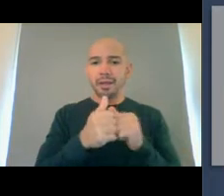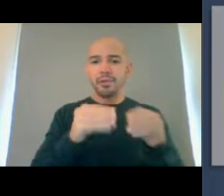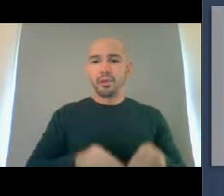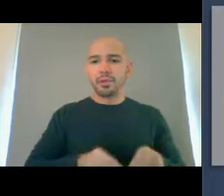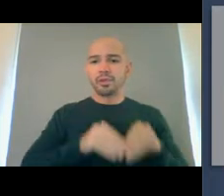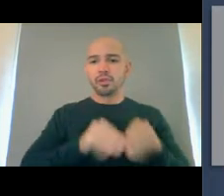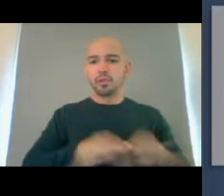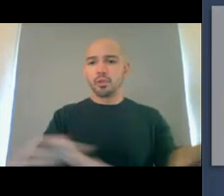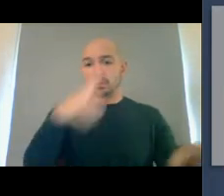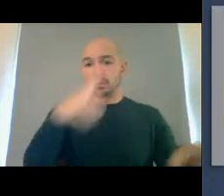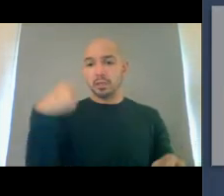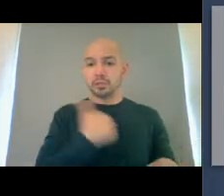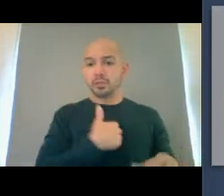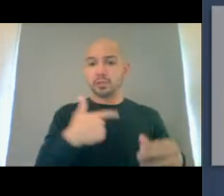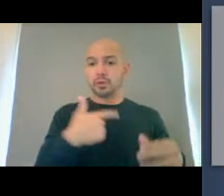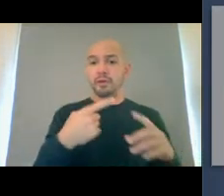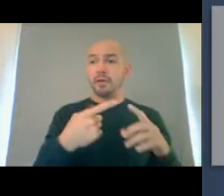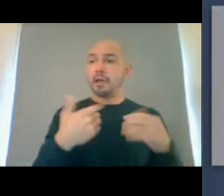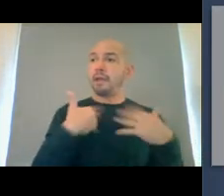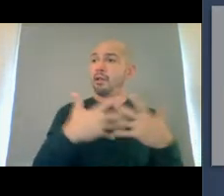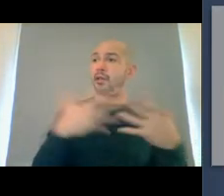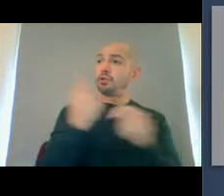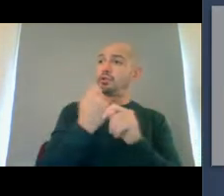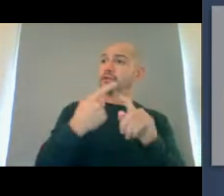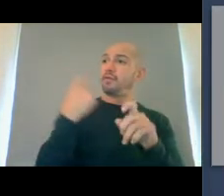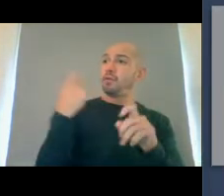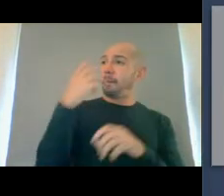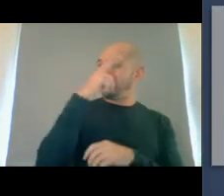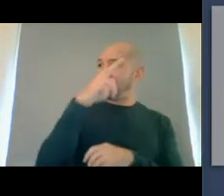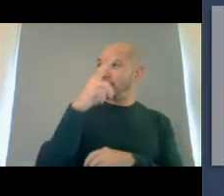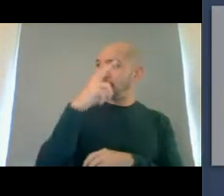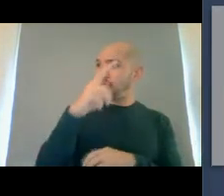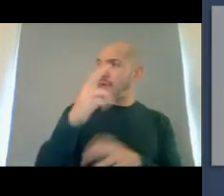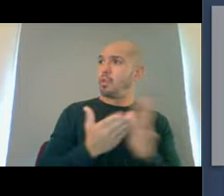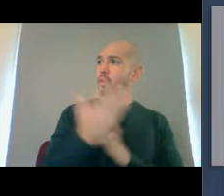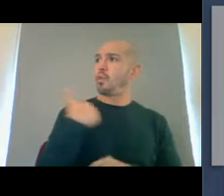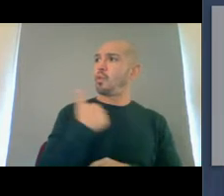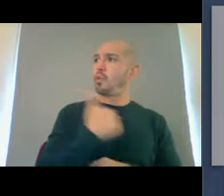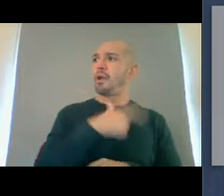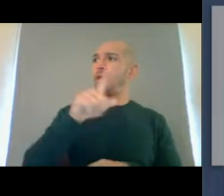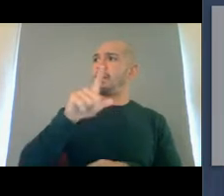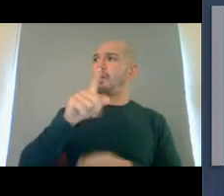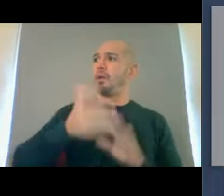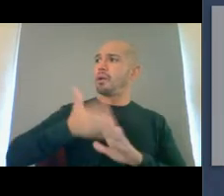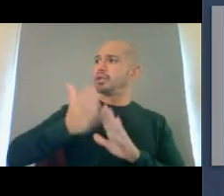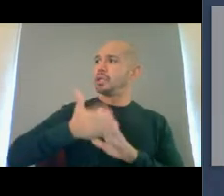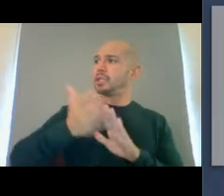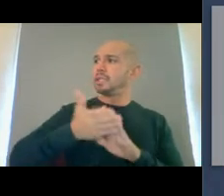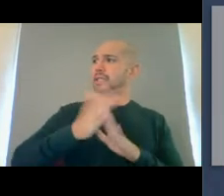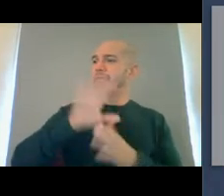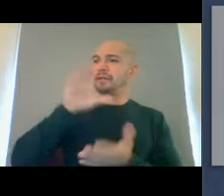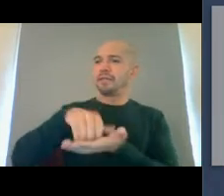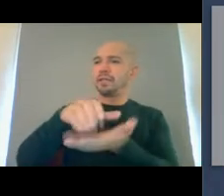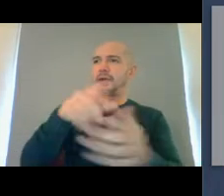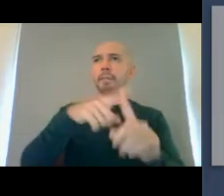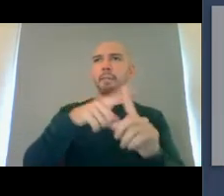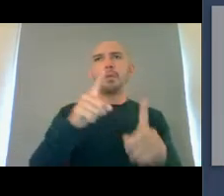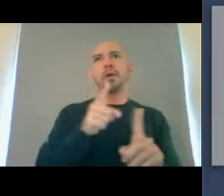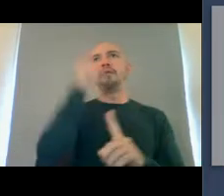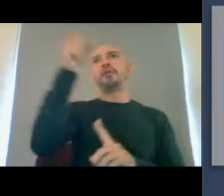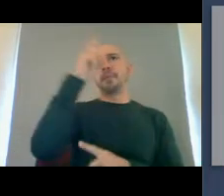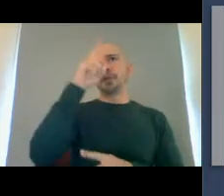volume of trucks coming in from mexico to our logistics facilities near the border but they don't have charging on the mexico side and they don't